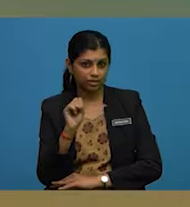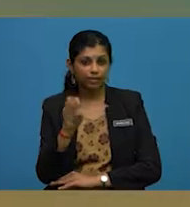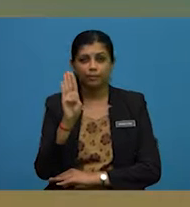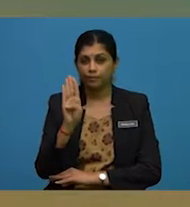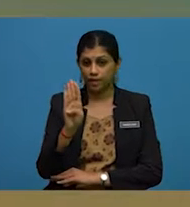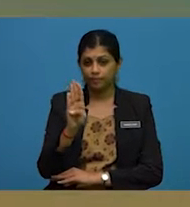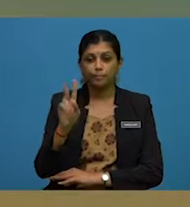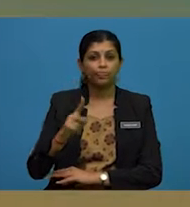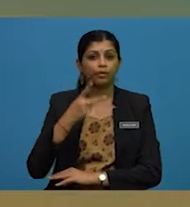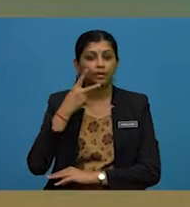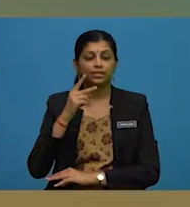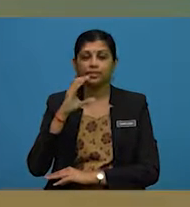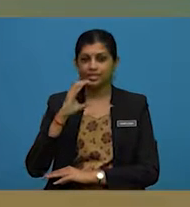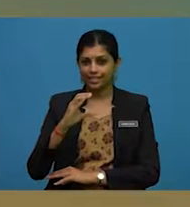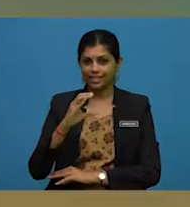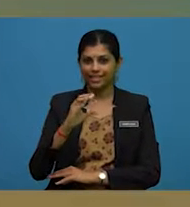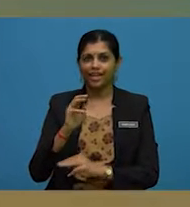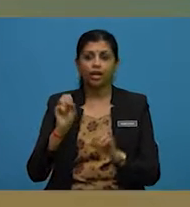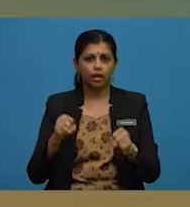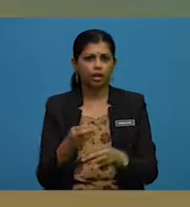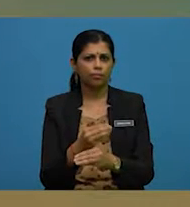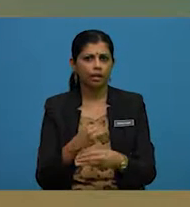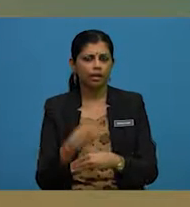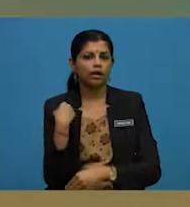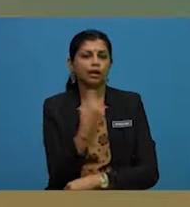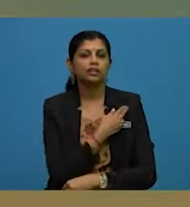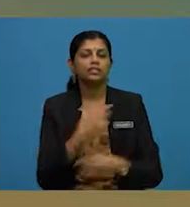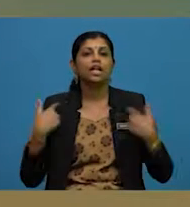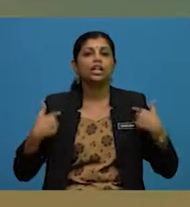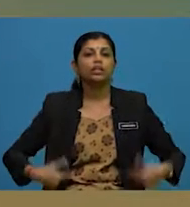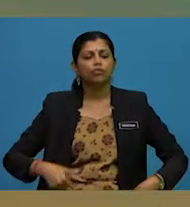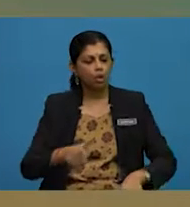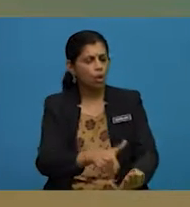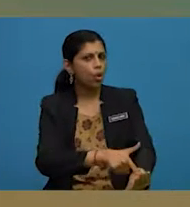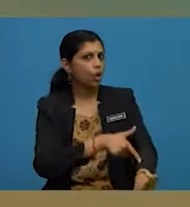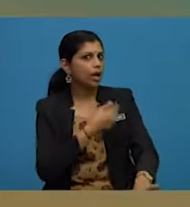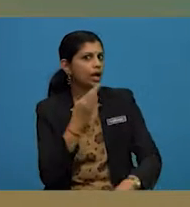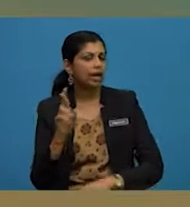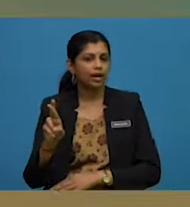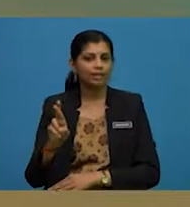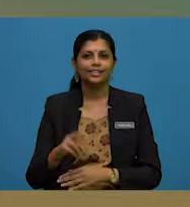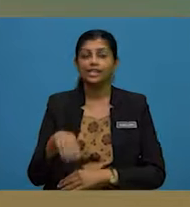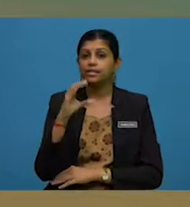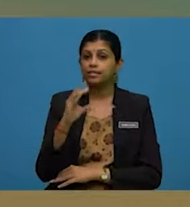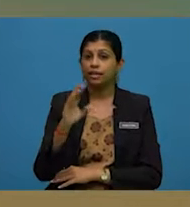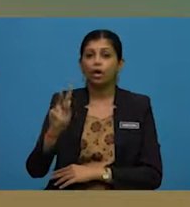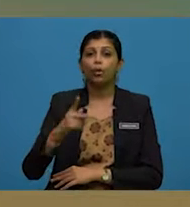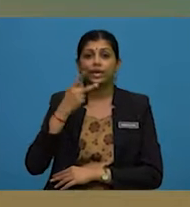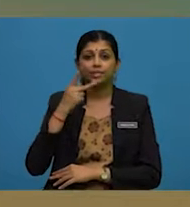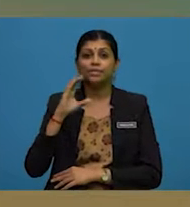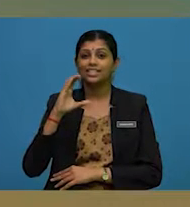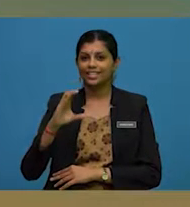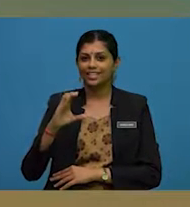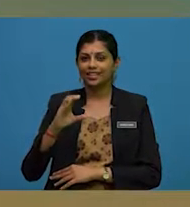B. Vitamin C can make us live longer. C. Vitamin